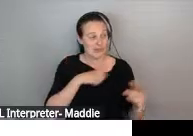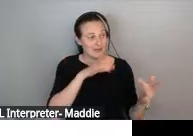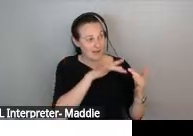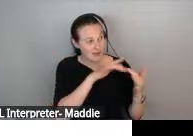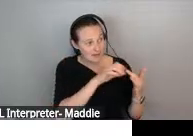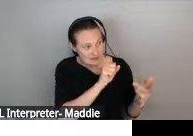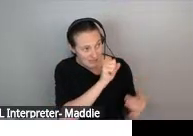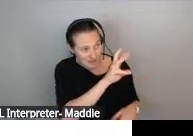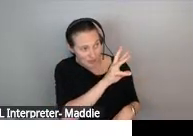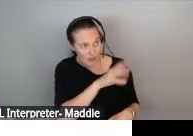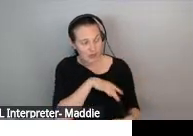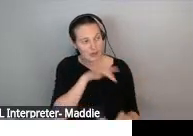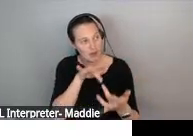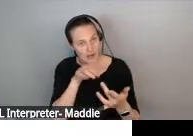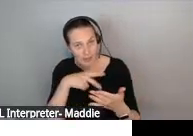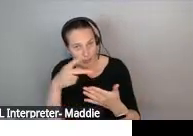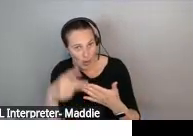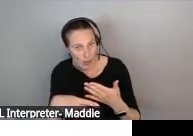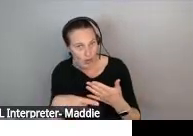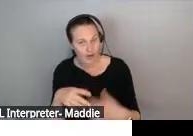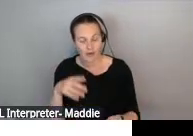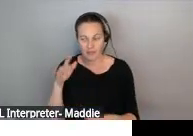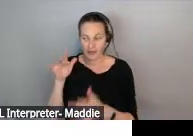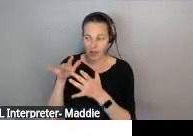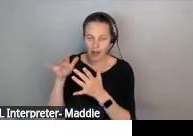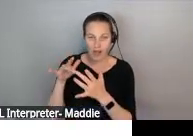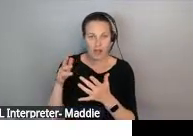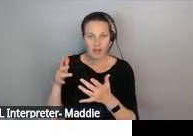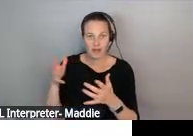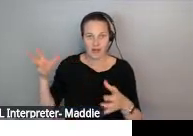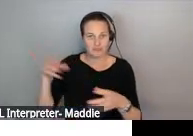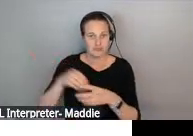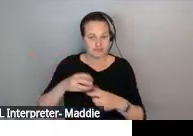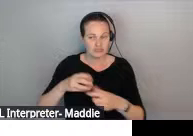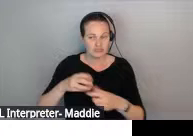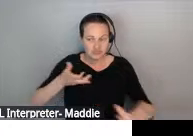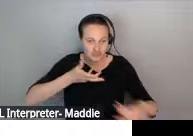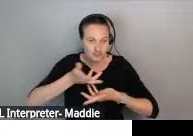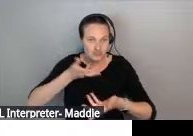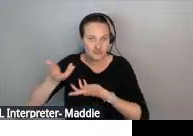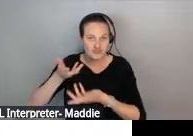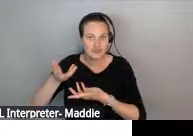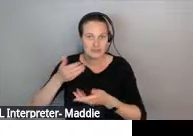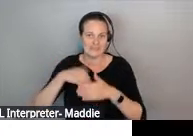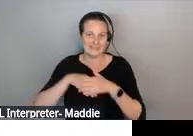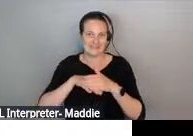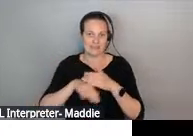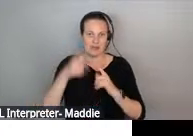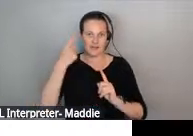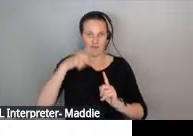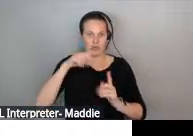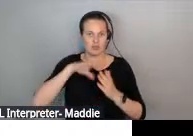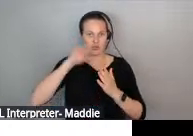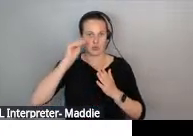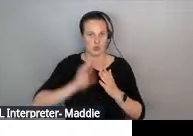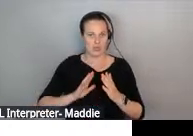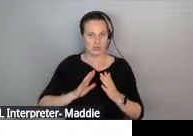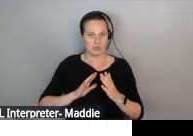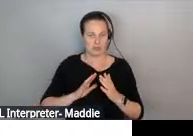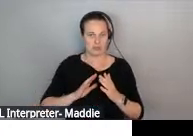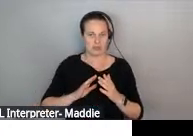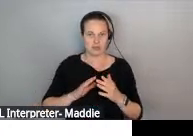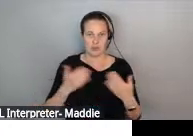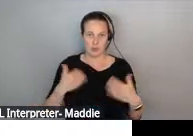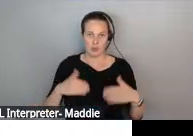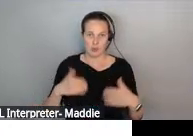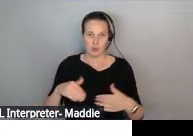We had to get everyone kind of intertwined on the same page to make it accessible for my student. And it ended up costing the school